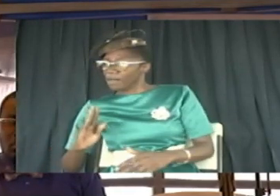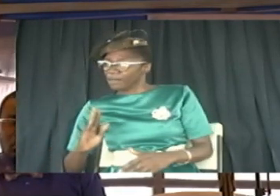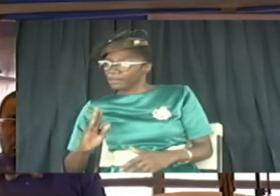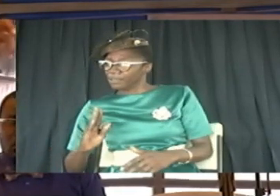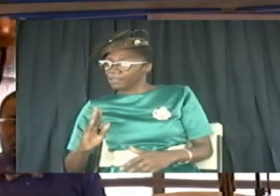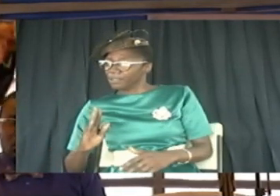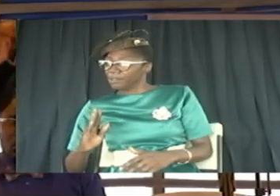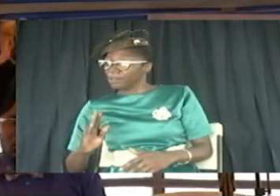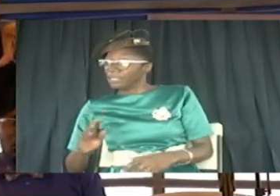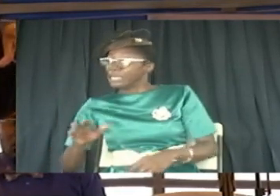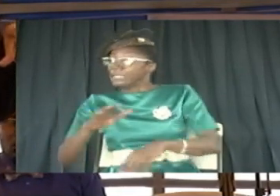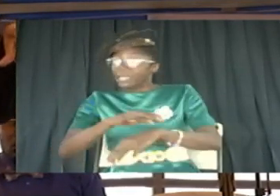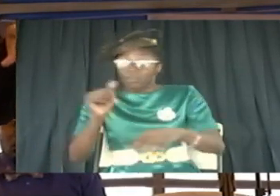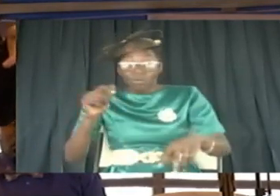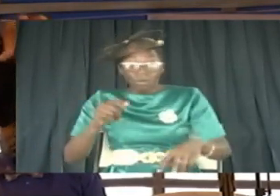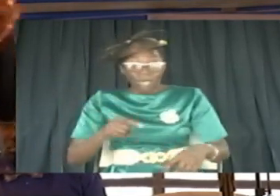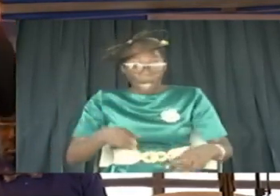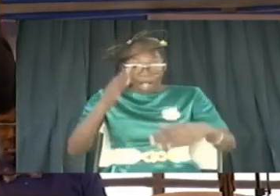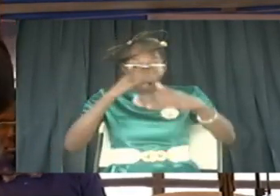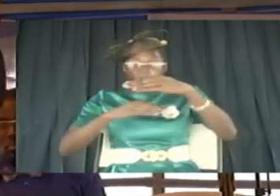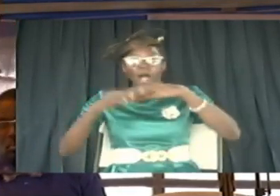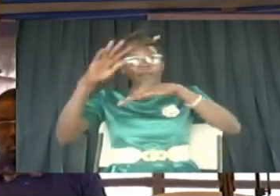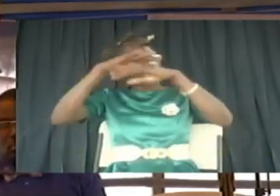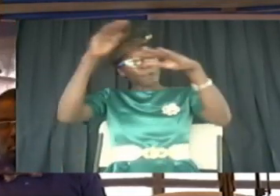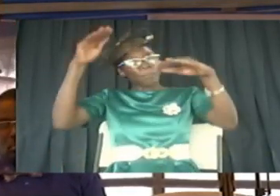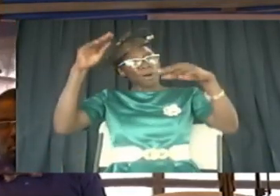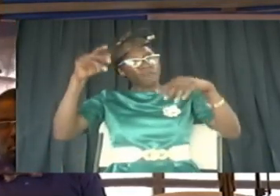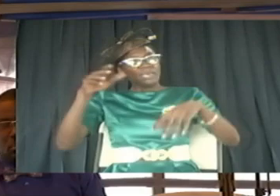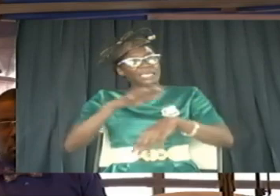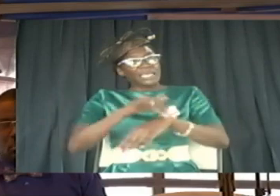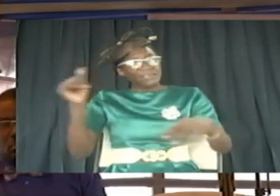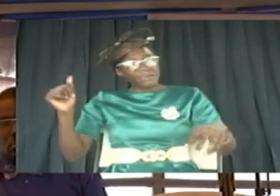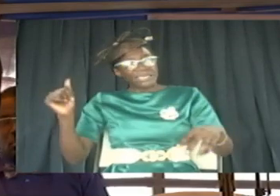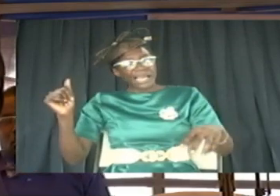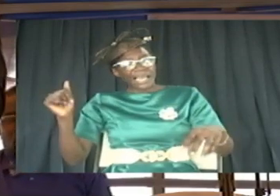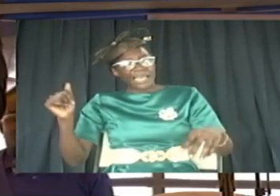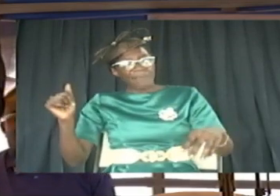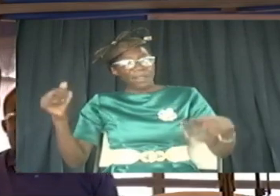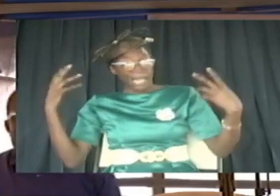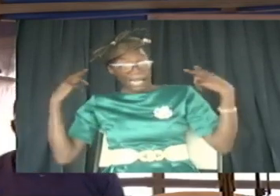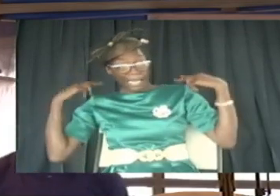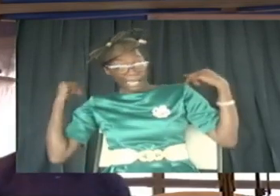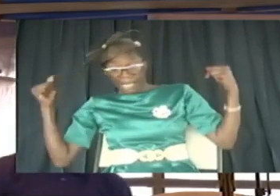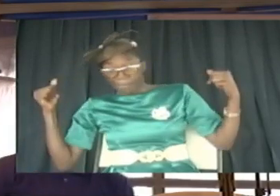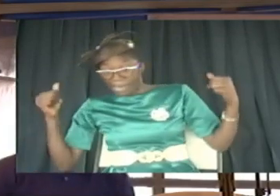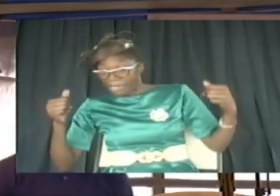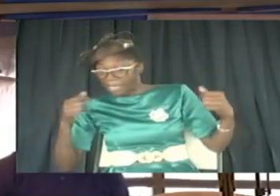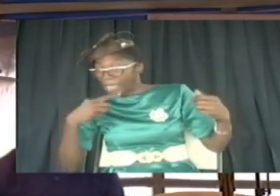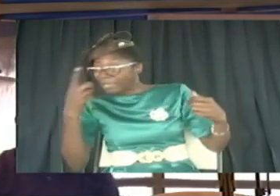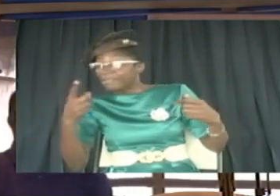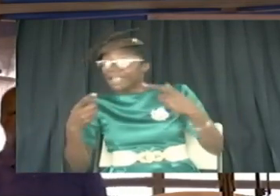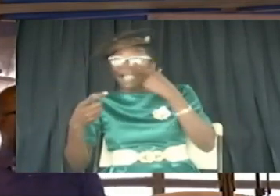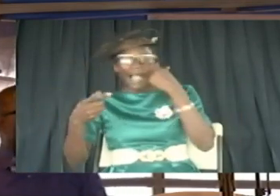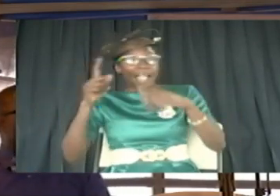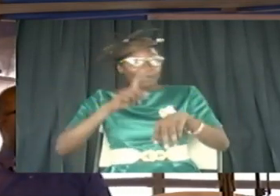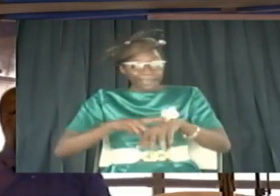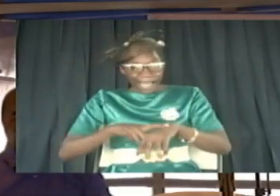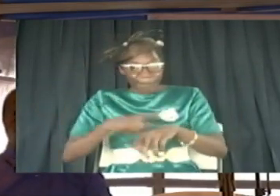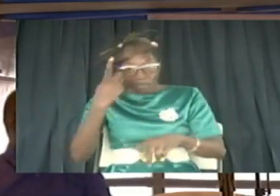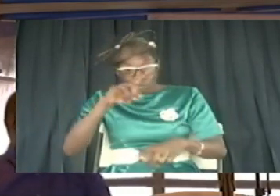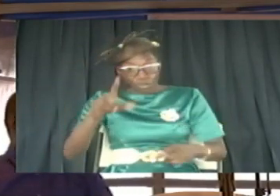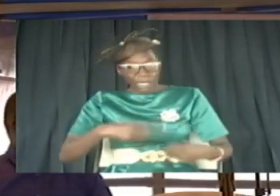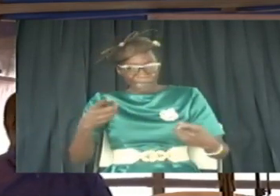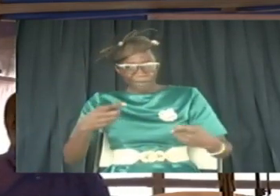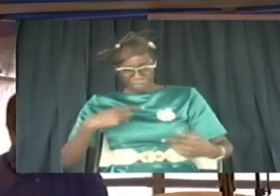took time out and say, Gabriel, I have another package for you to deliver. But God, I've never seen you deal